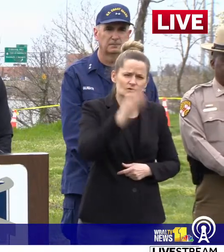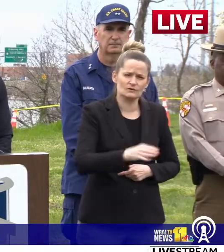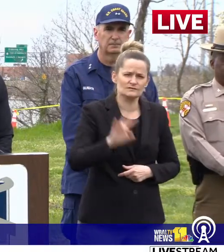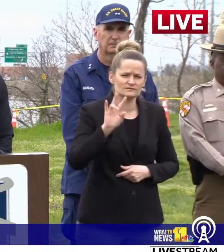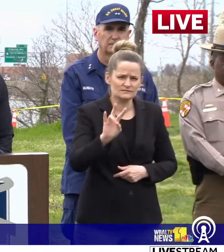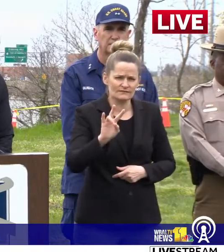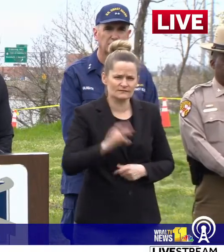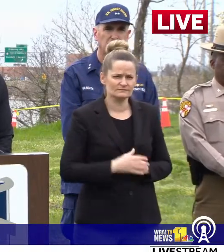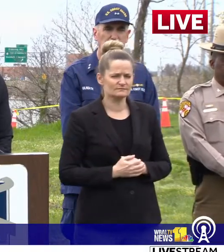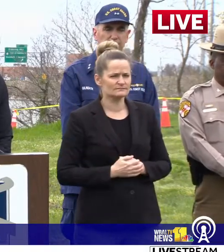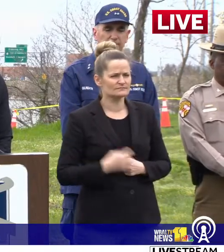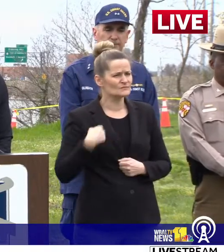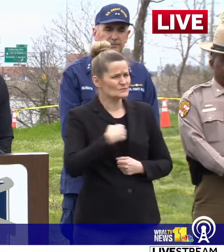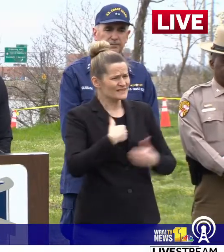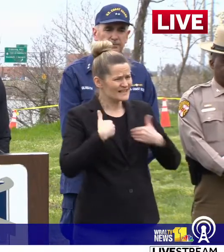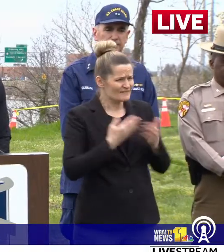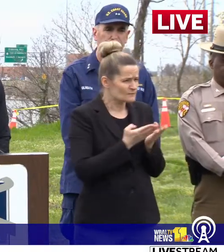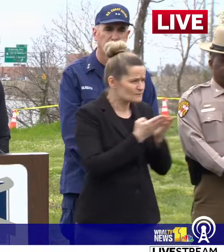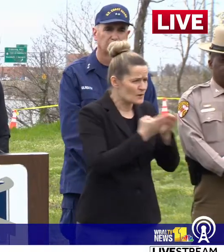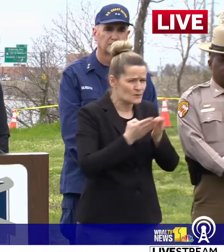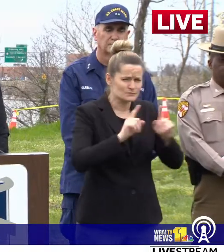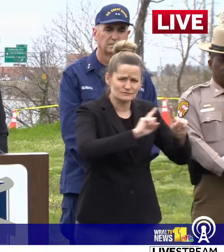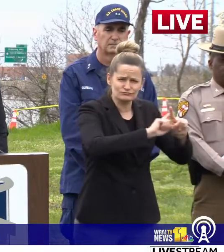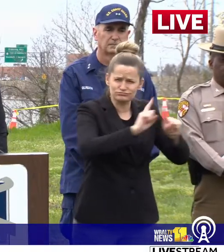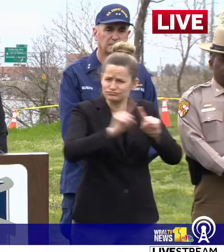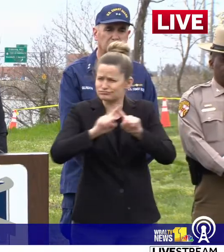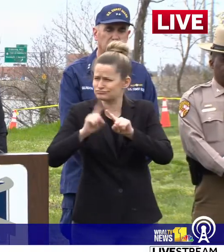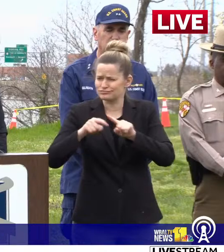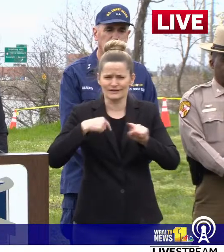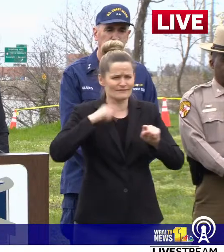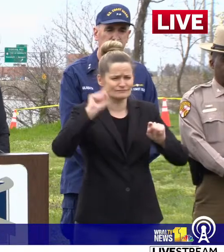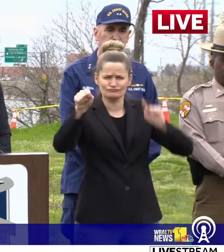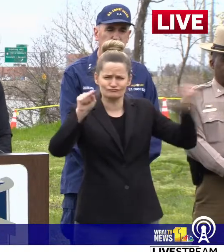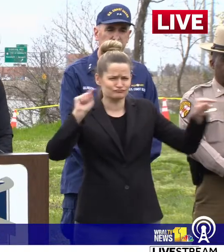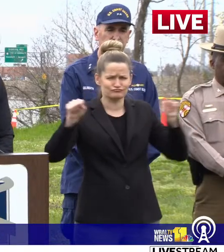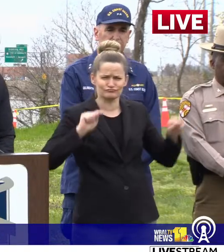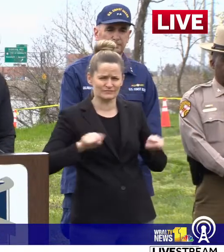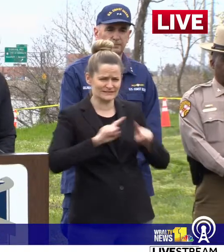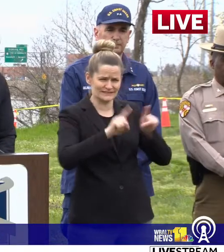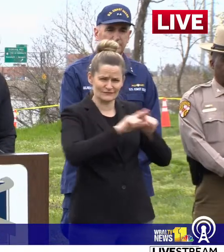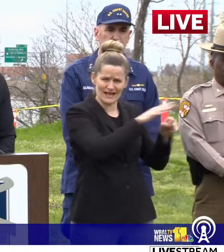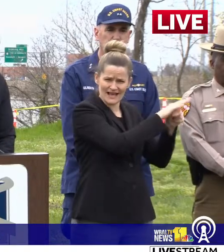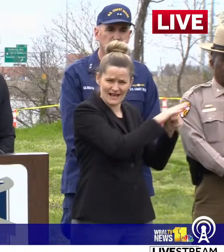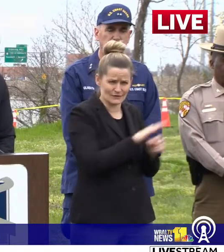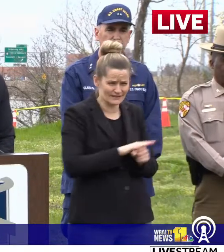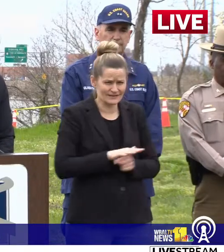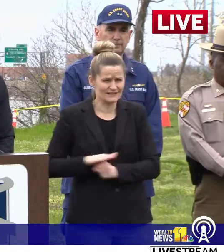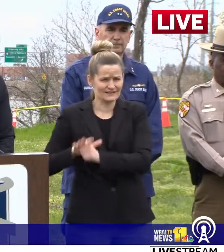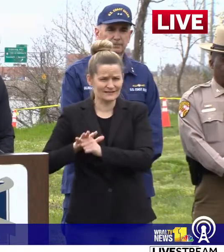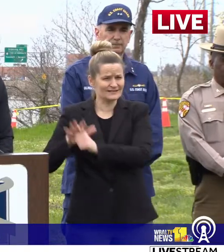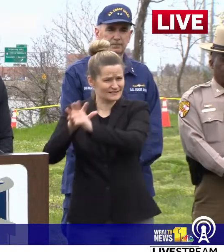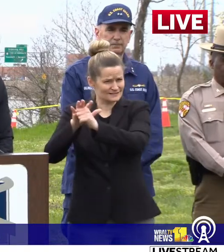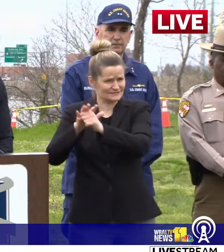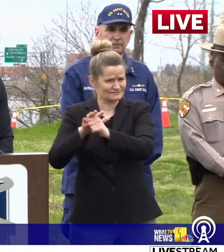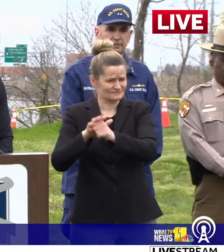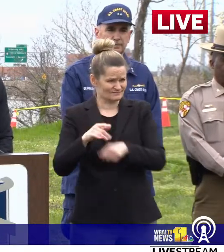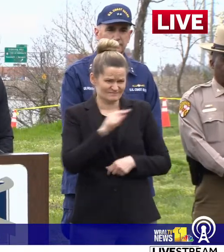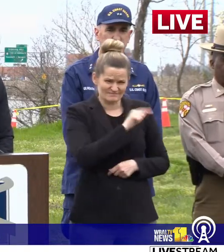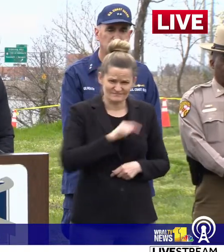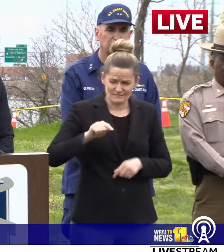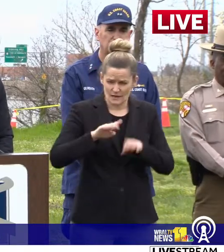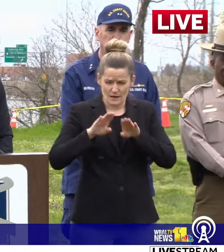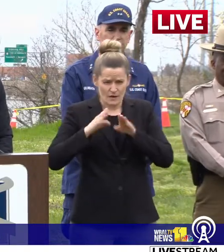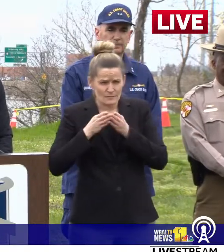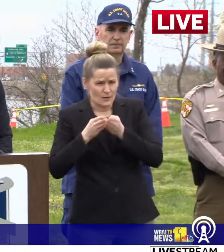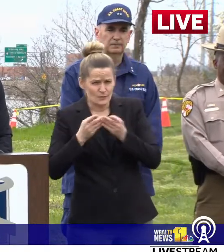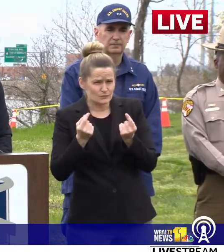safety zones 24 hours a day. We have assessments on the dolly being conducted 24